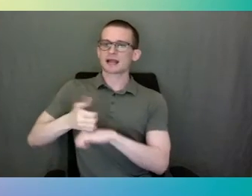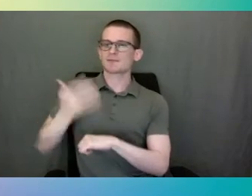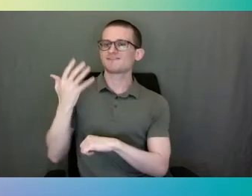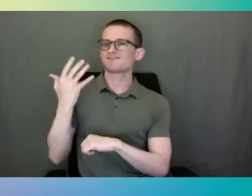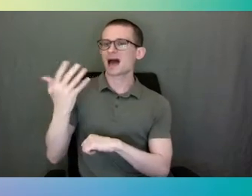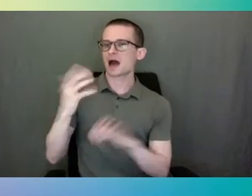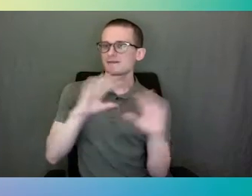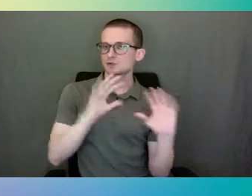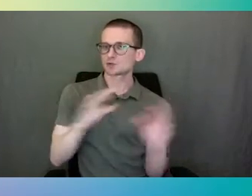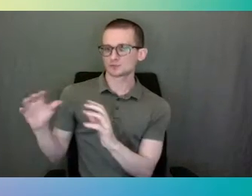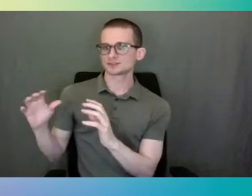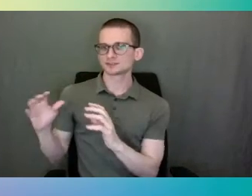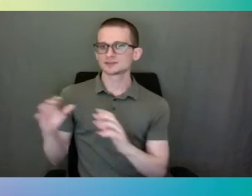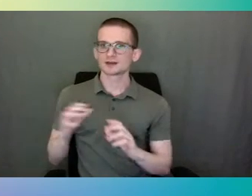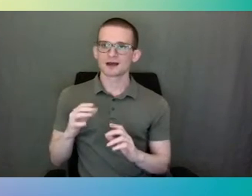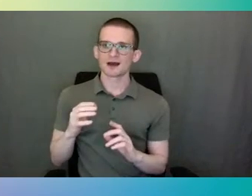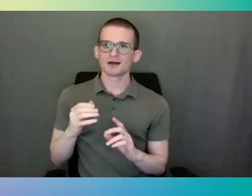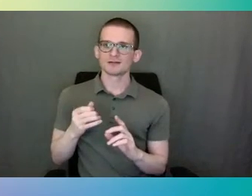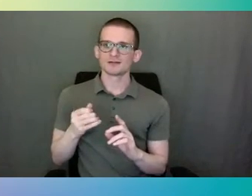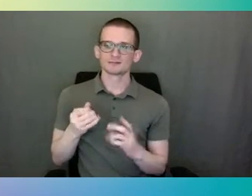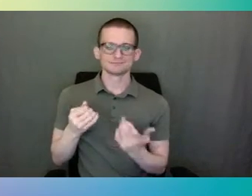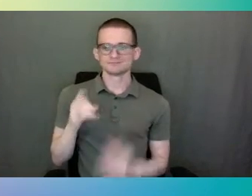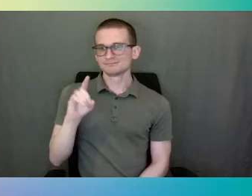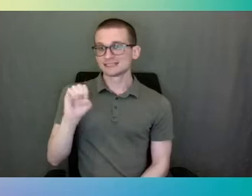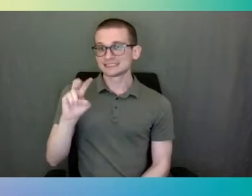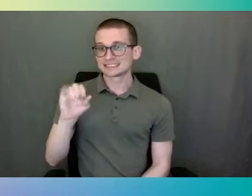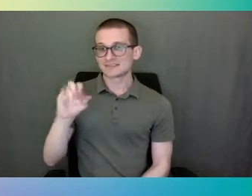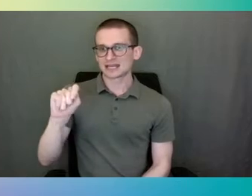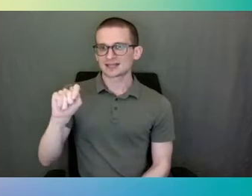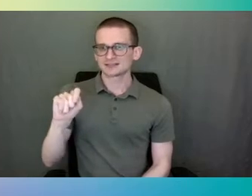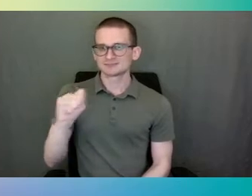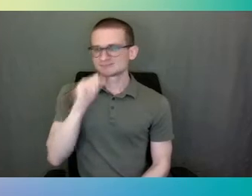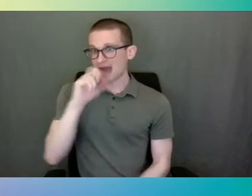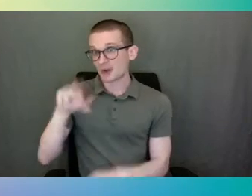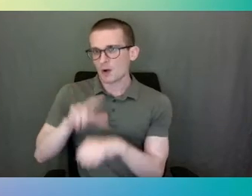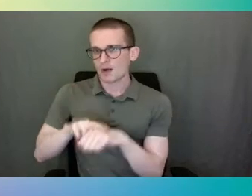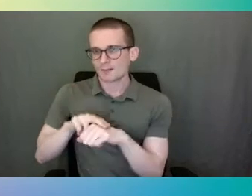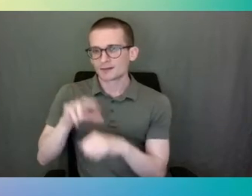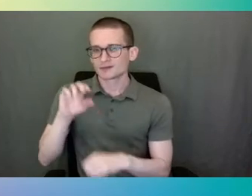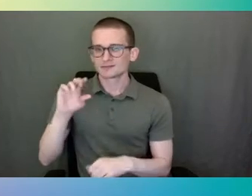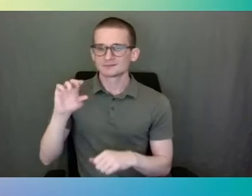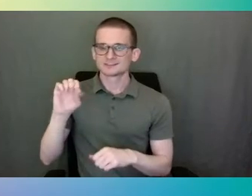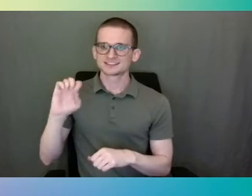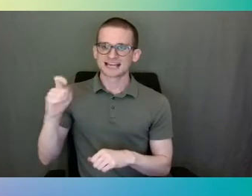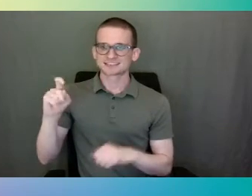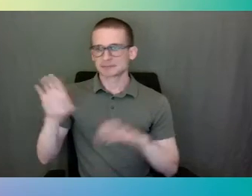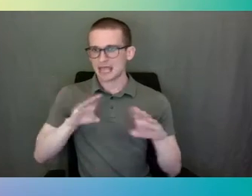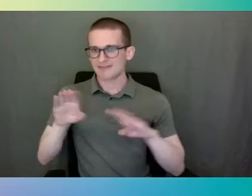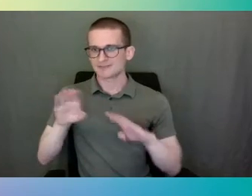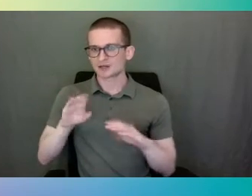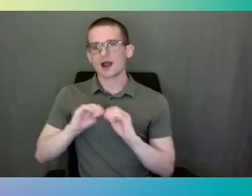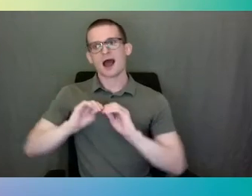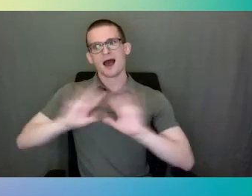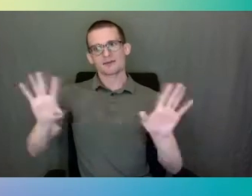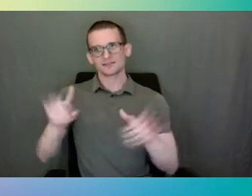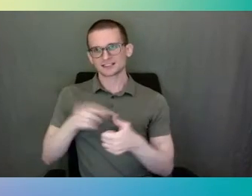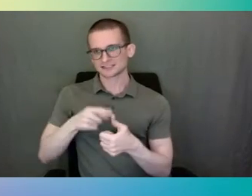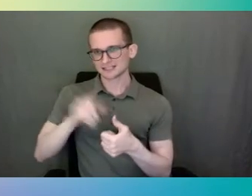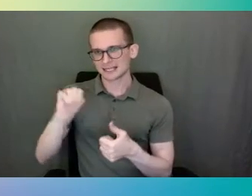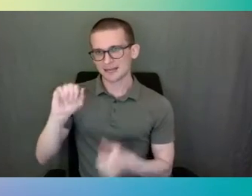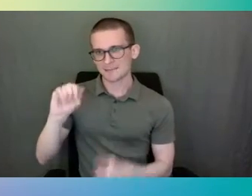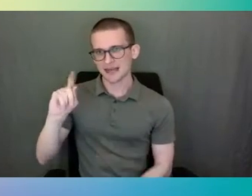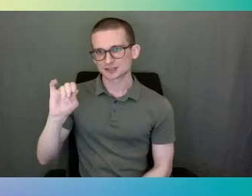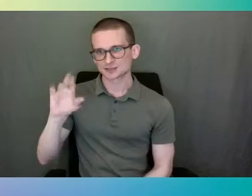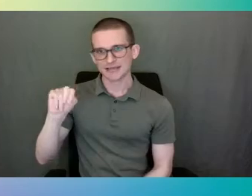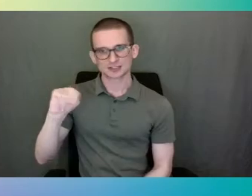deviant sexual behavior. Obviously, masturbation is going to make it on that list. It had been a problem for 150 years at that